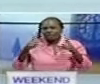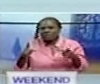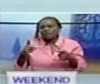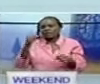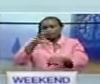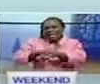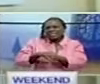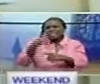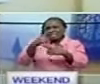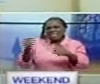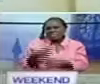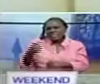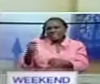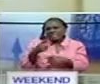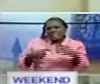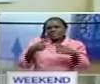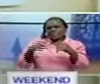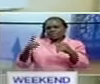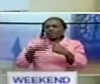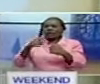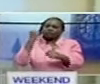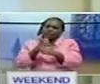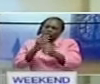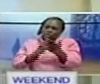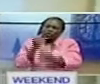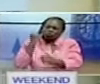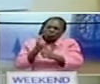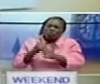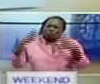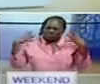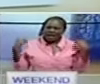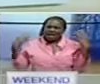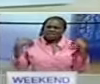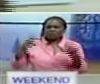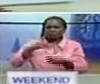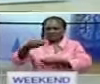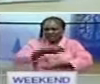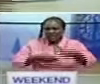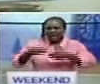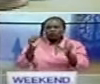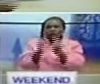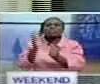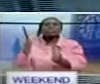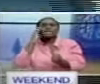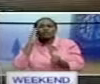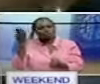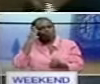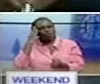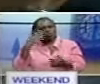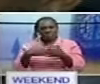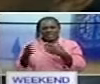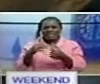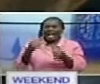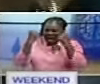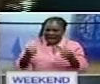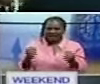her at least 6 months, but to ensure you don't lose ground, one needs to do a lot of interaction with the deaf to master sign language. It's